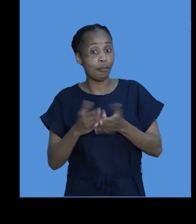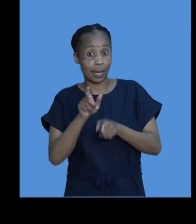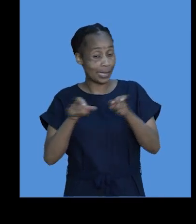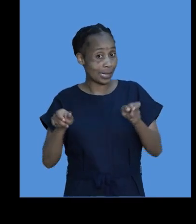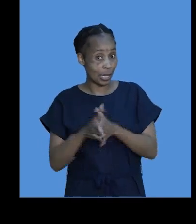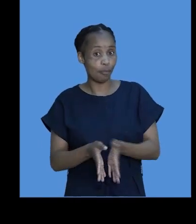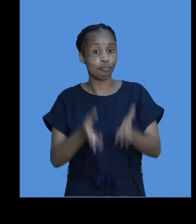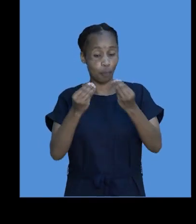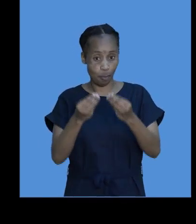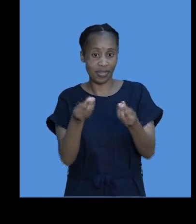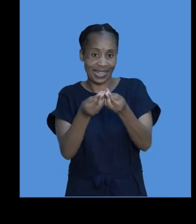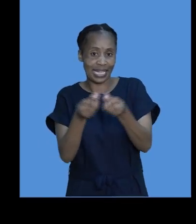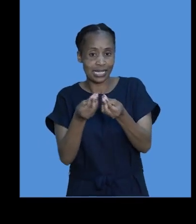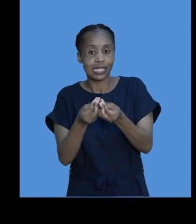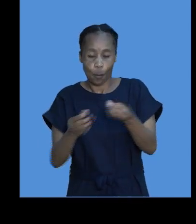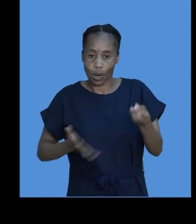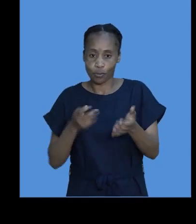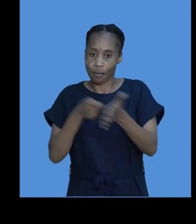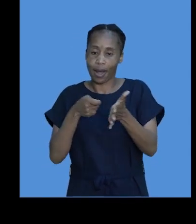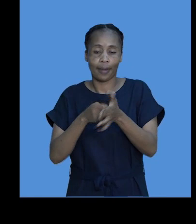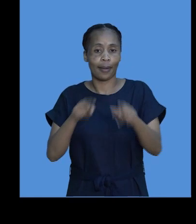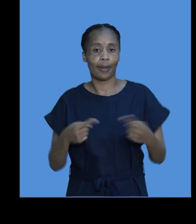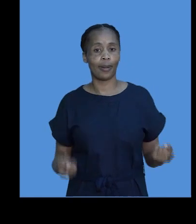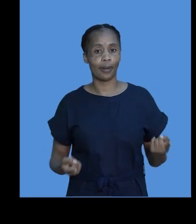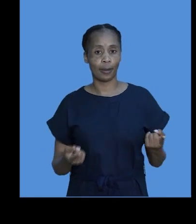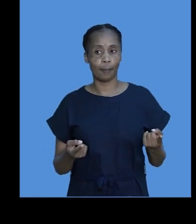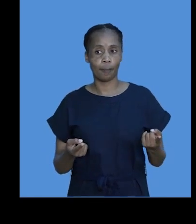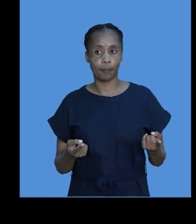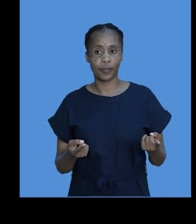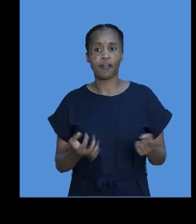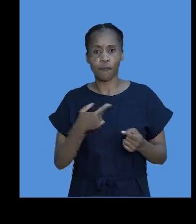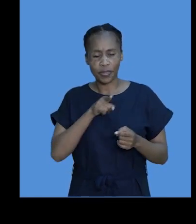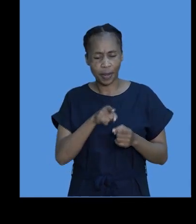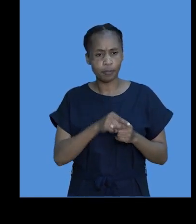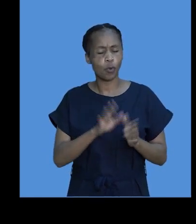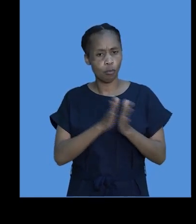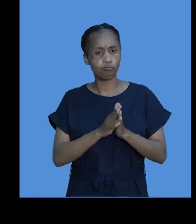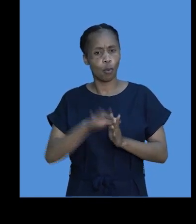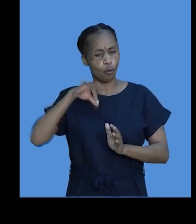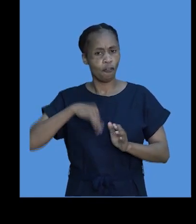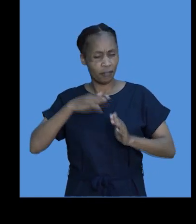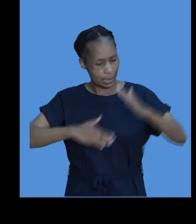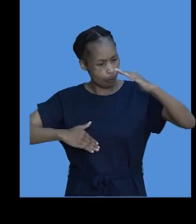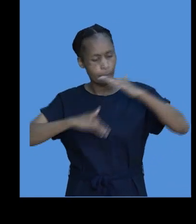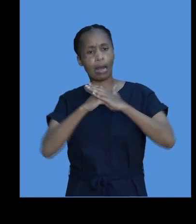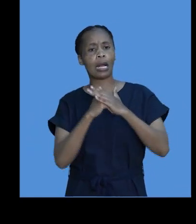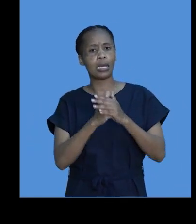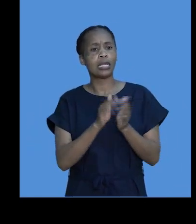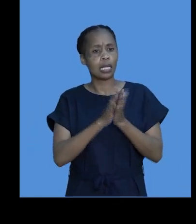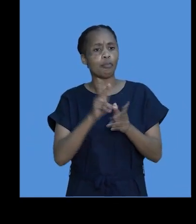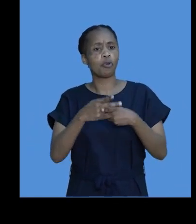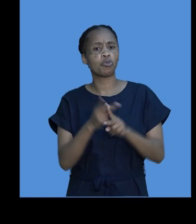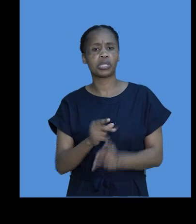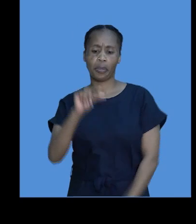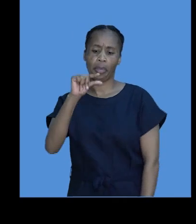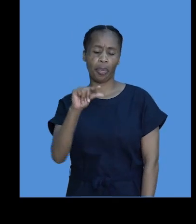there. So for imperfect markets, in most cases, you would find in order for them to maximize profits, they produce